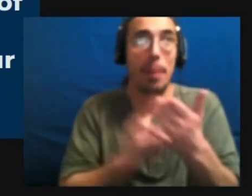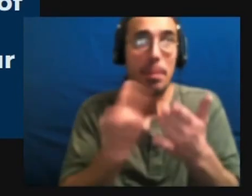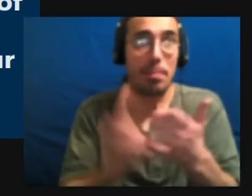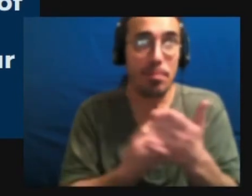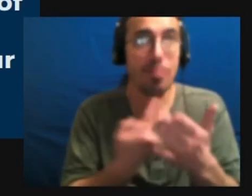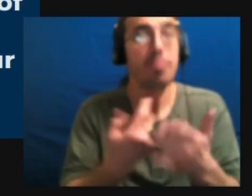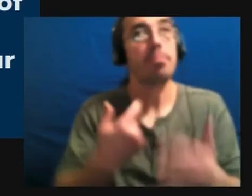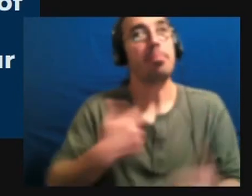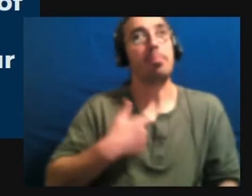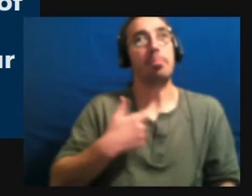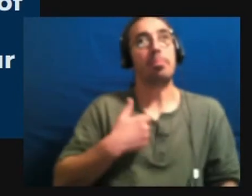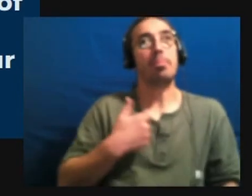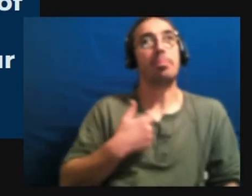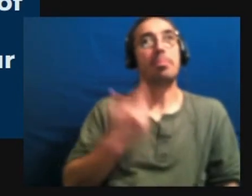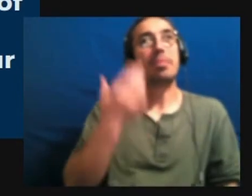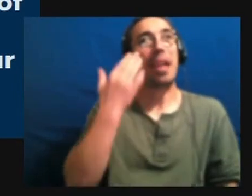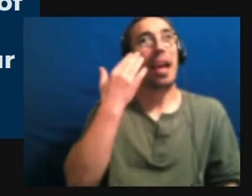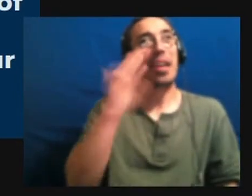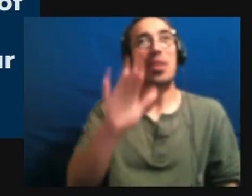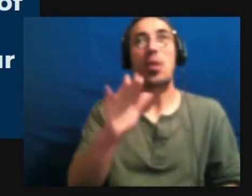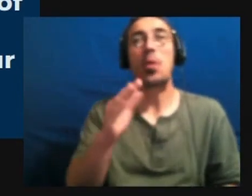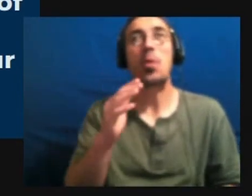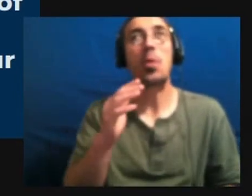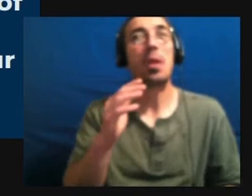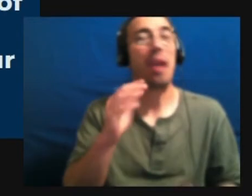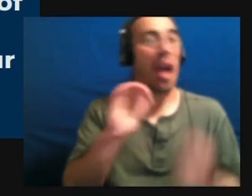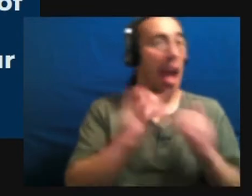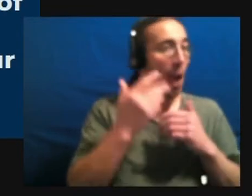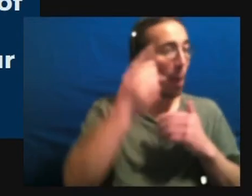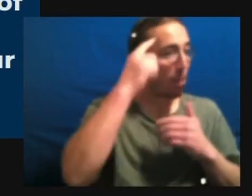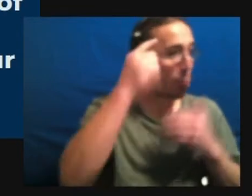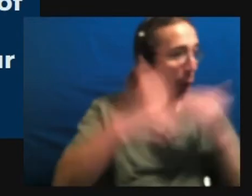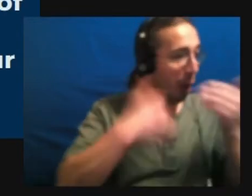didn't know about or learn